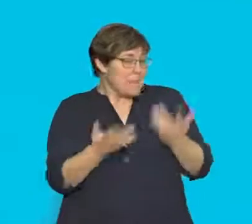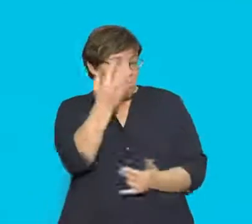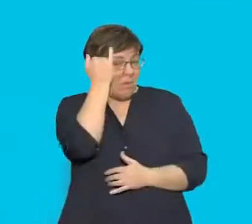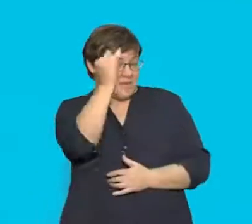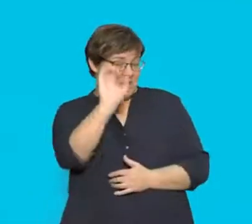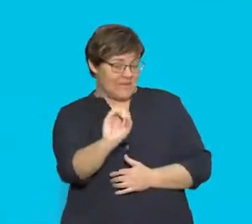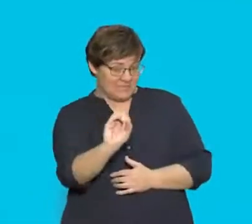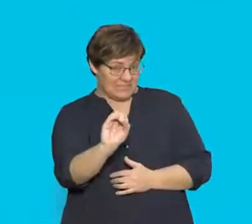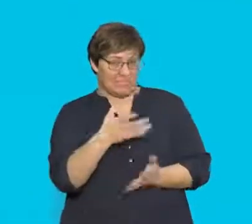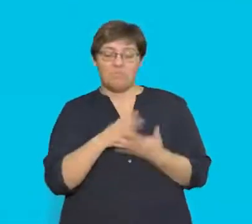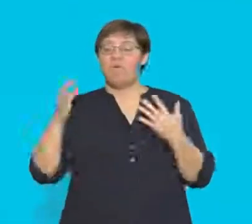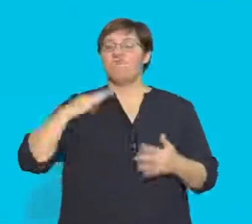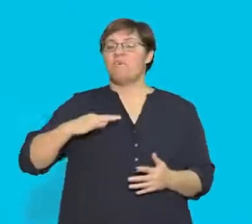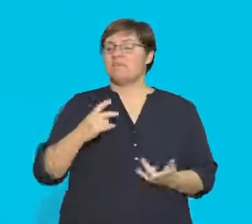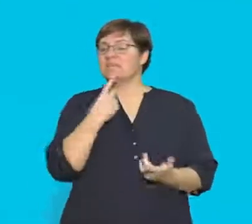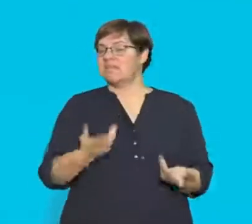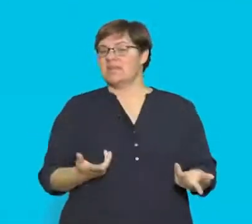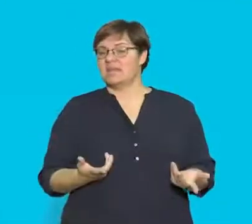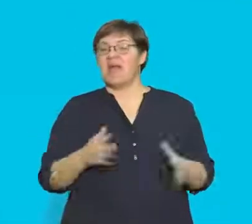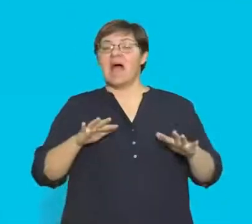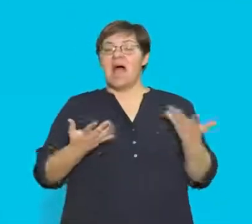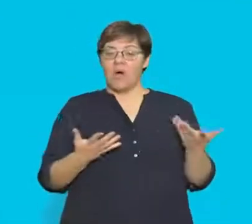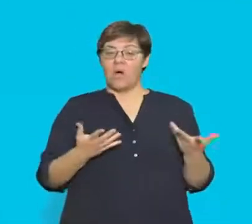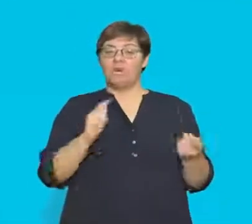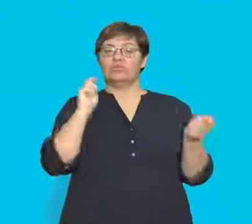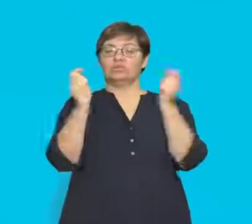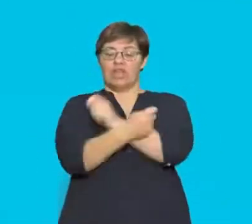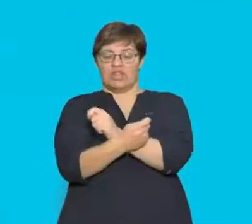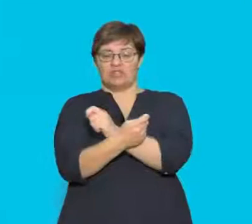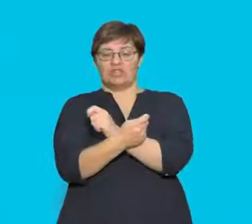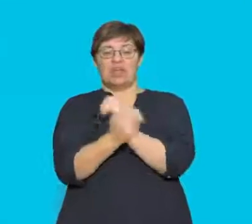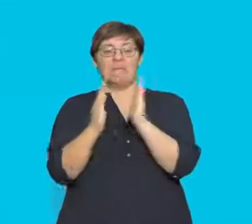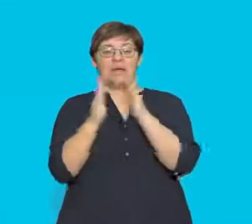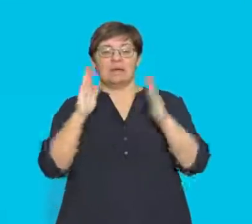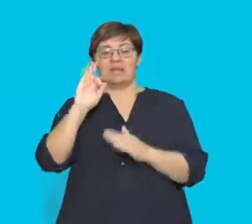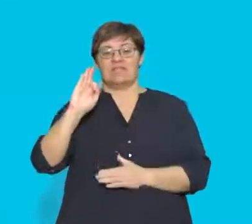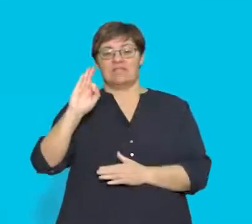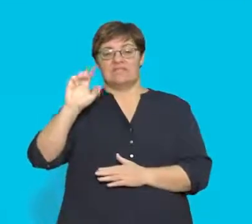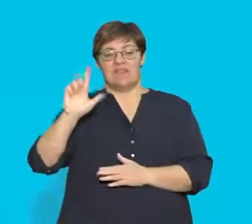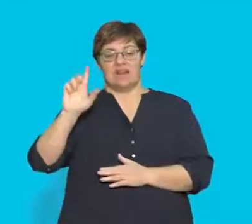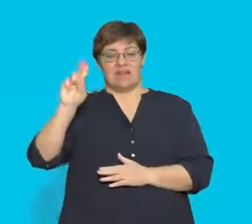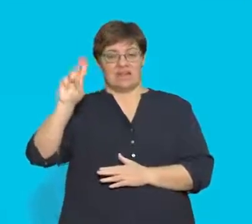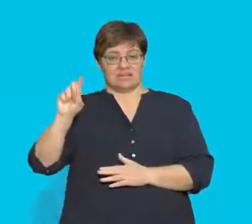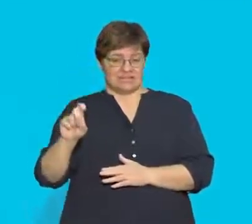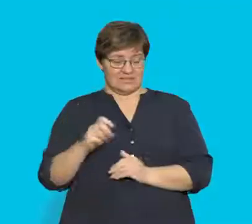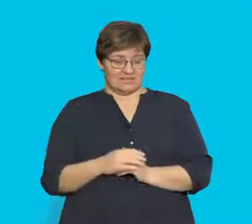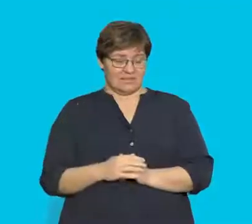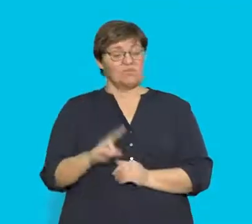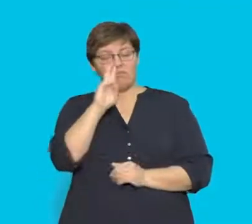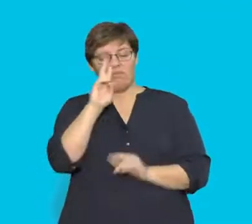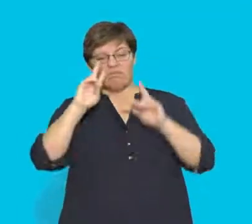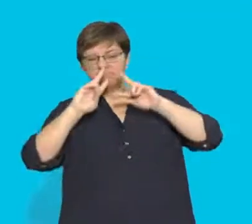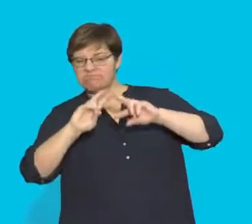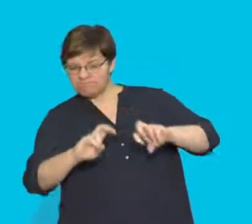already. And to put it more formally, we can say, how can we change the magnetic flux? Well, here are some things to consider as